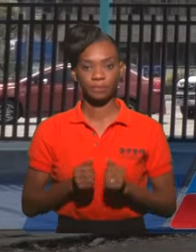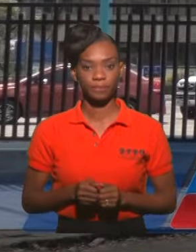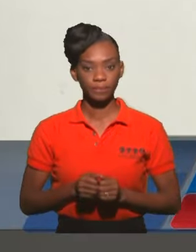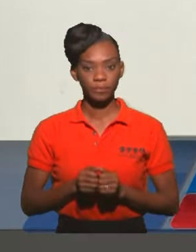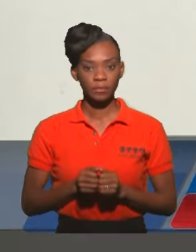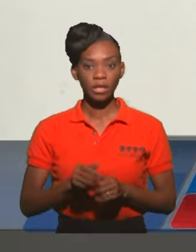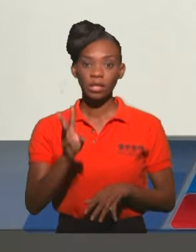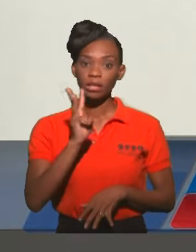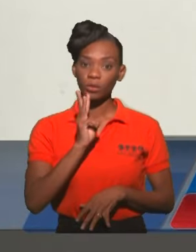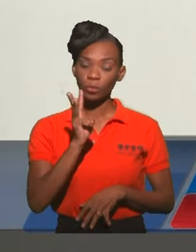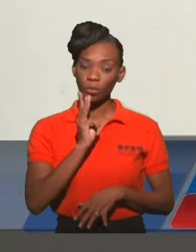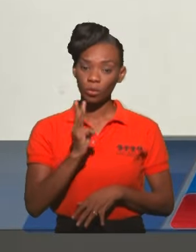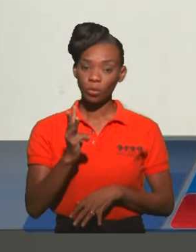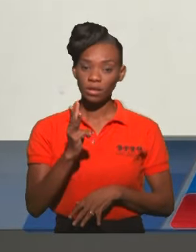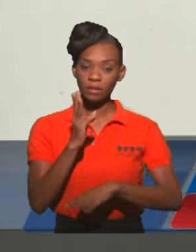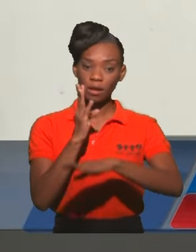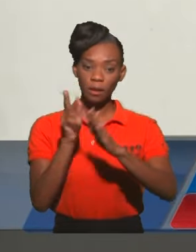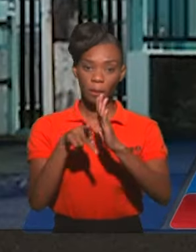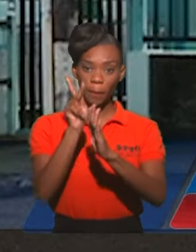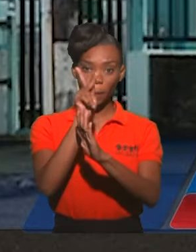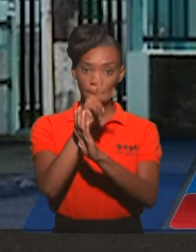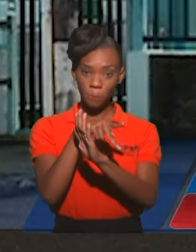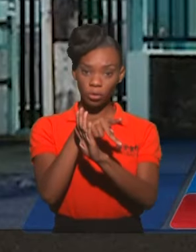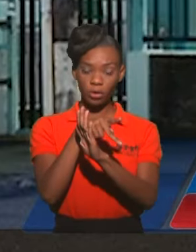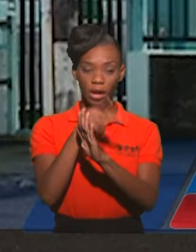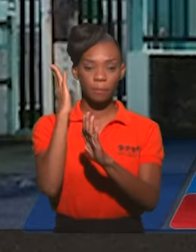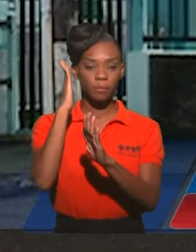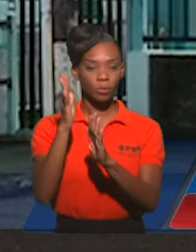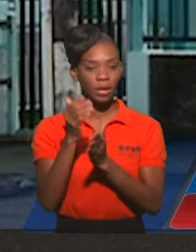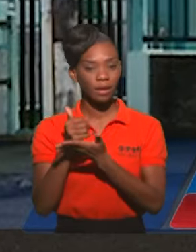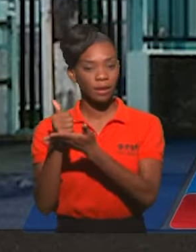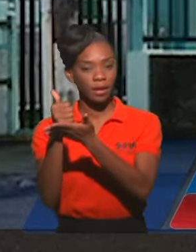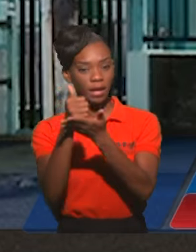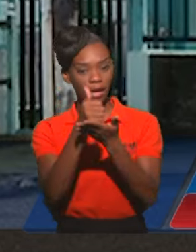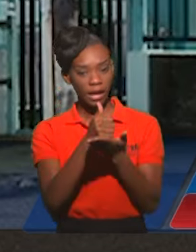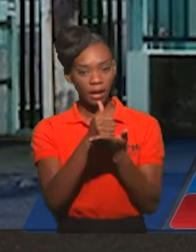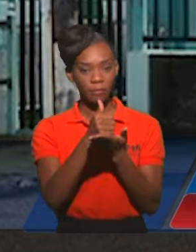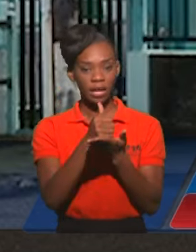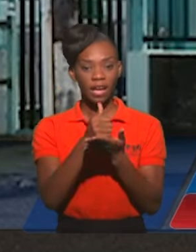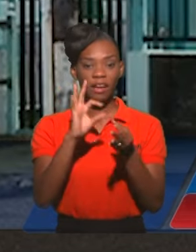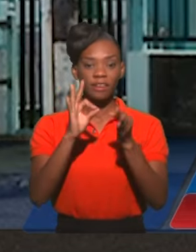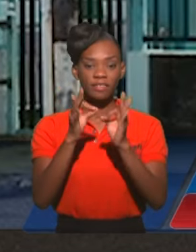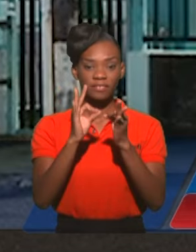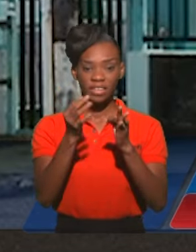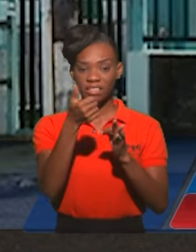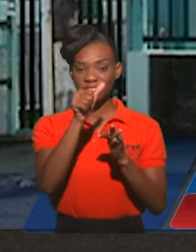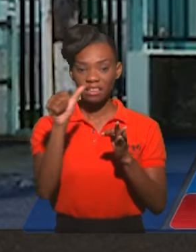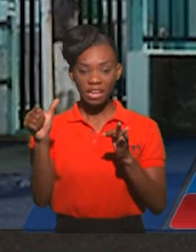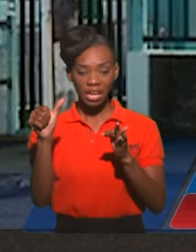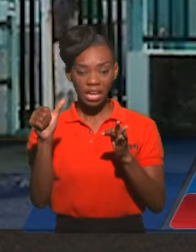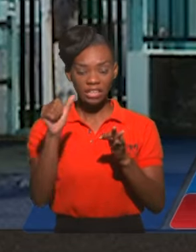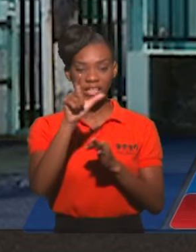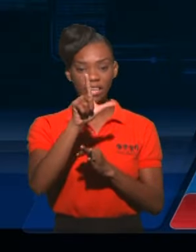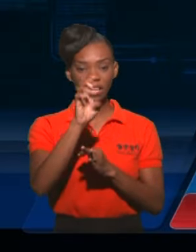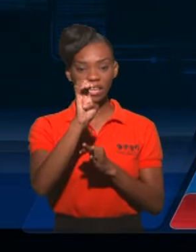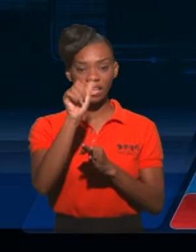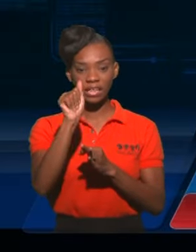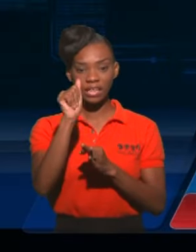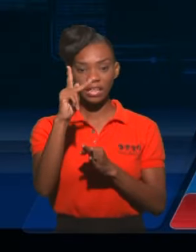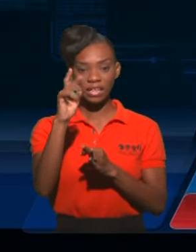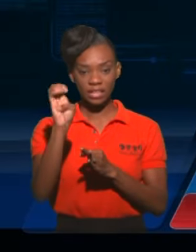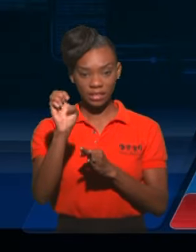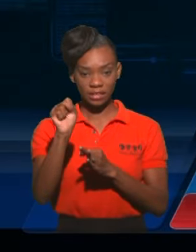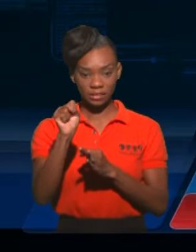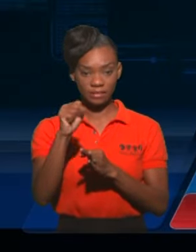Improvement Program, and the reduction in the backlog of leaks, which he said has gone from in the thousands to 309. They